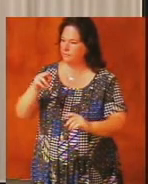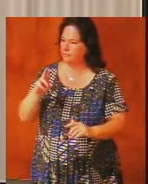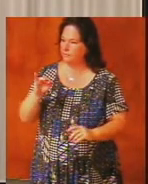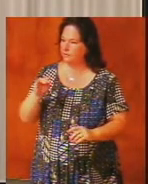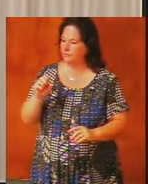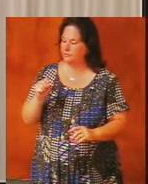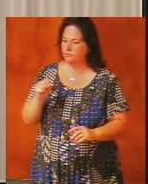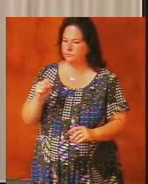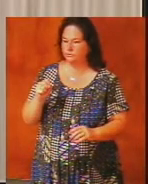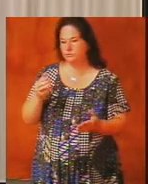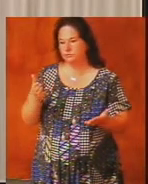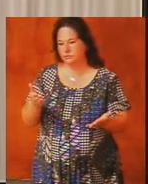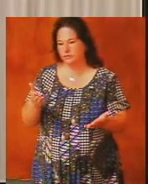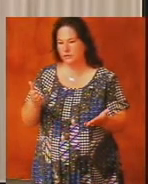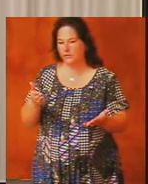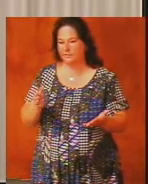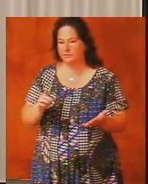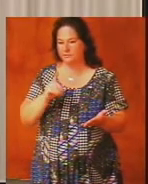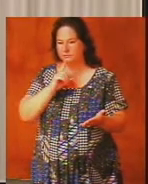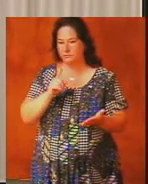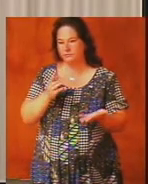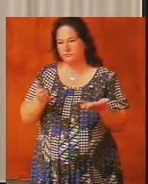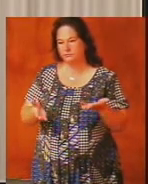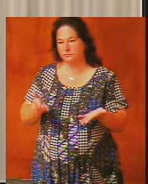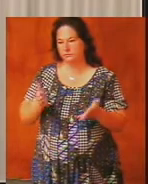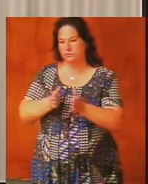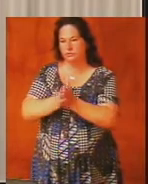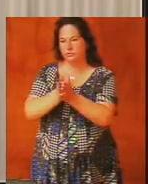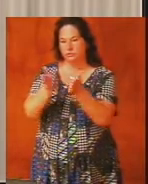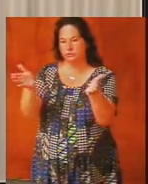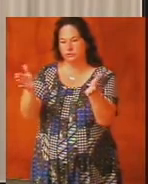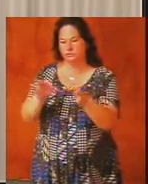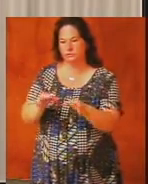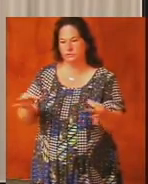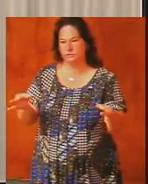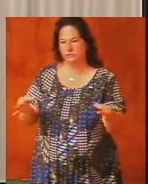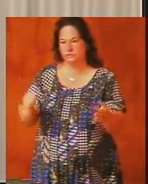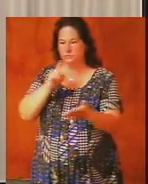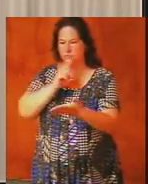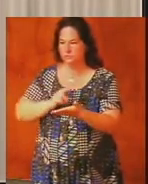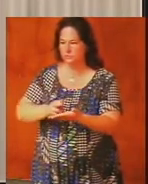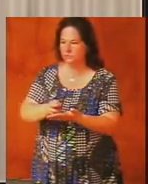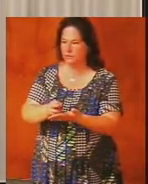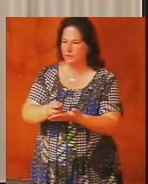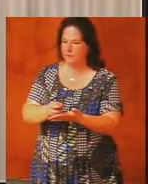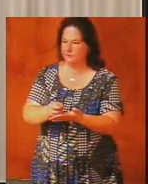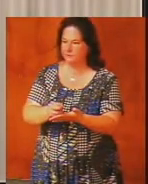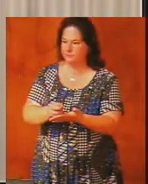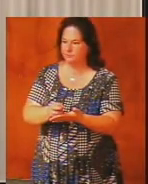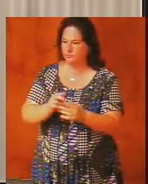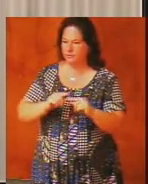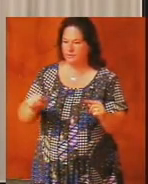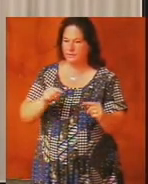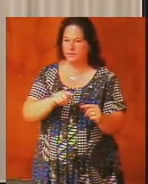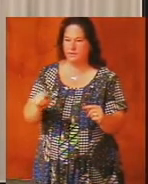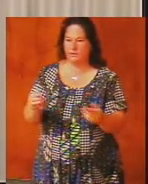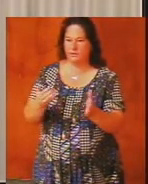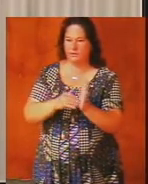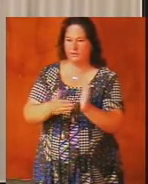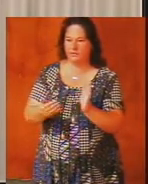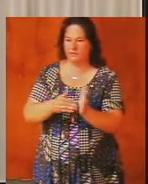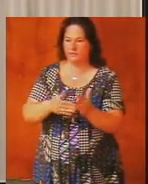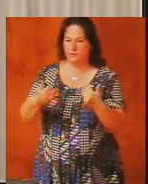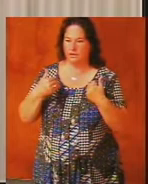Proverbs, by their very nature, are general statements of truth, but they often